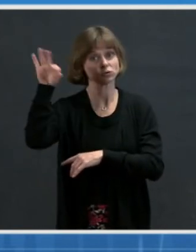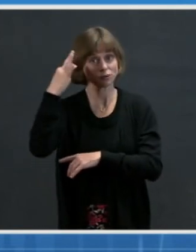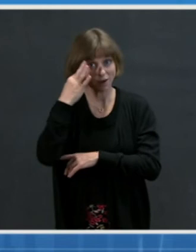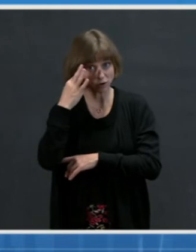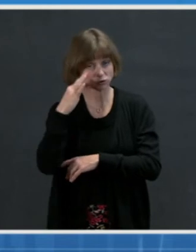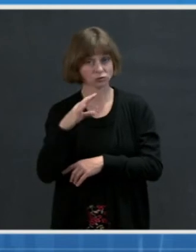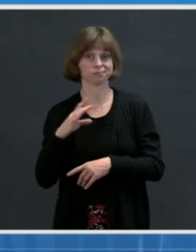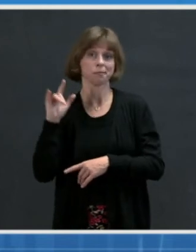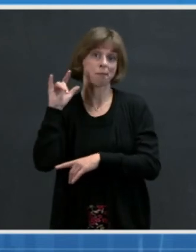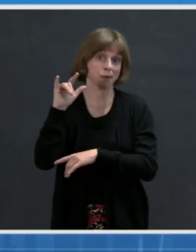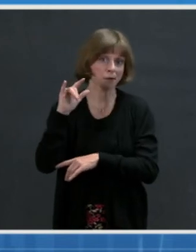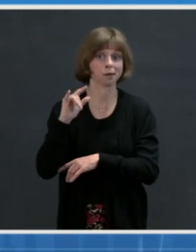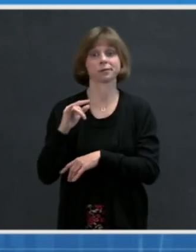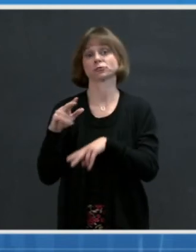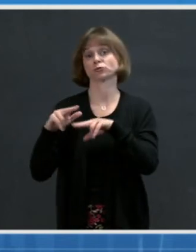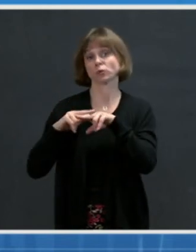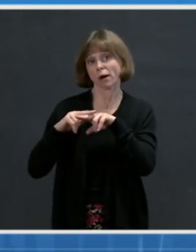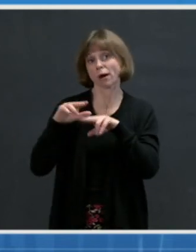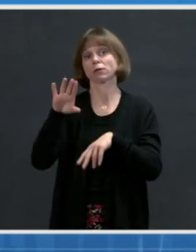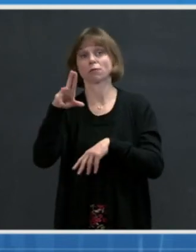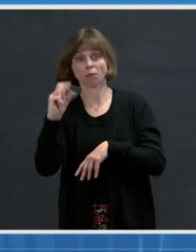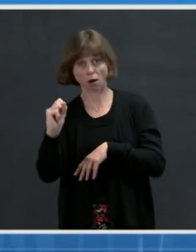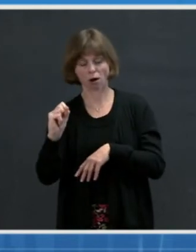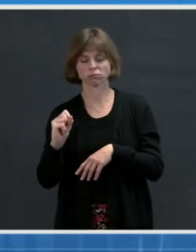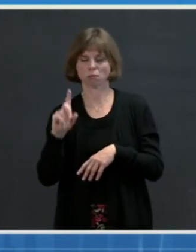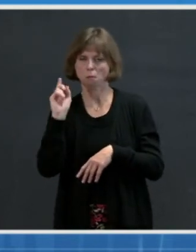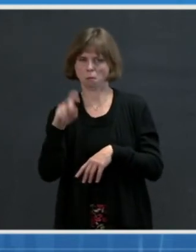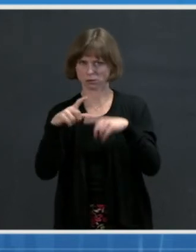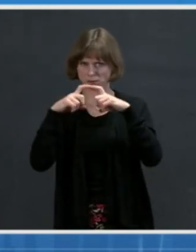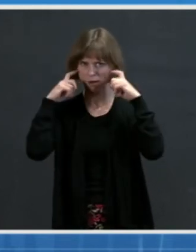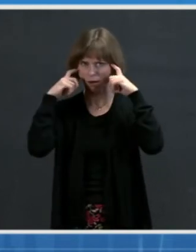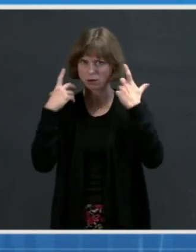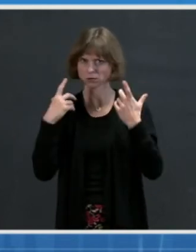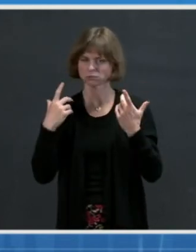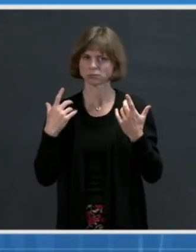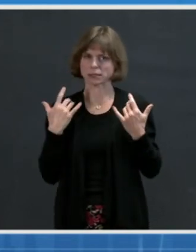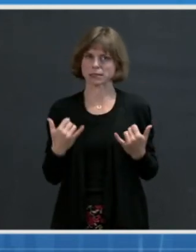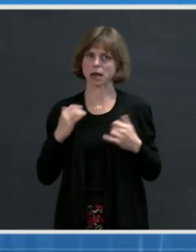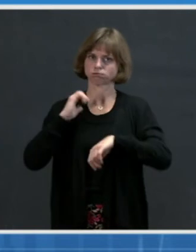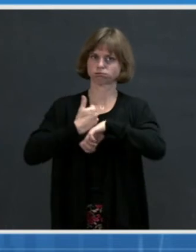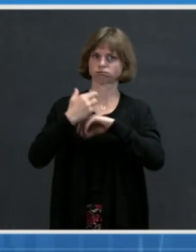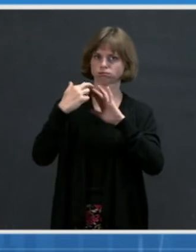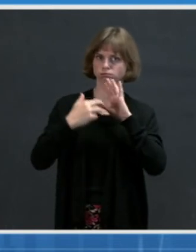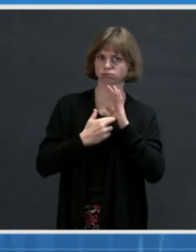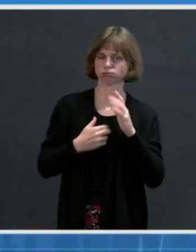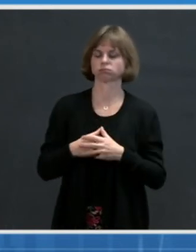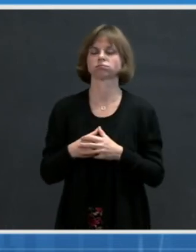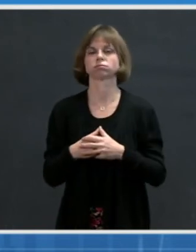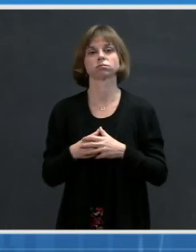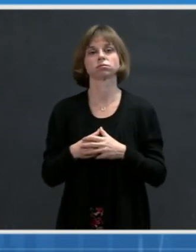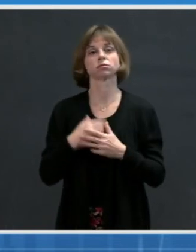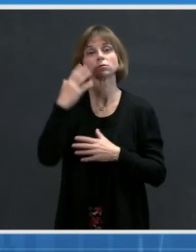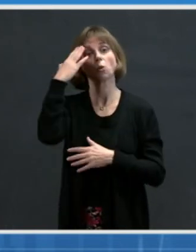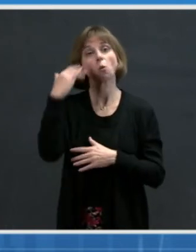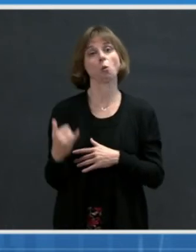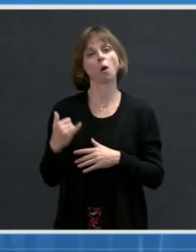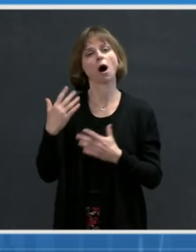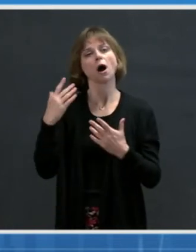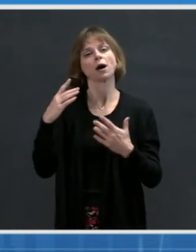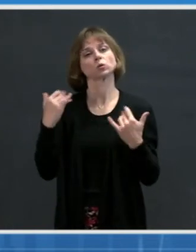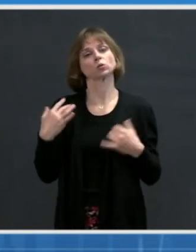buses. The action we're announcing today is a targeted step to help Americans respond to the President's challenge